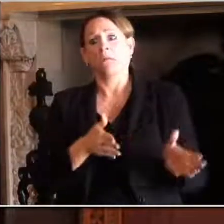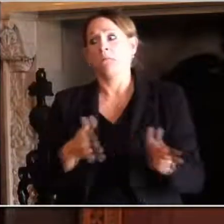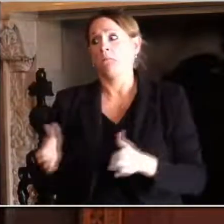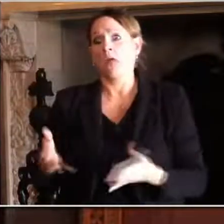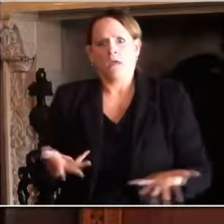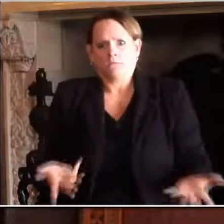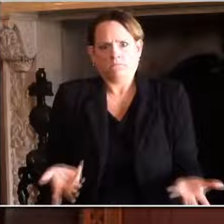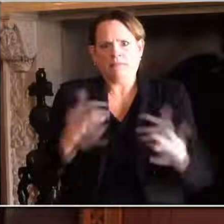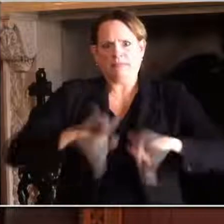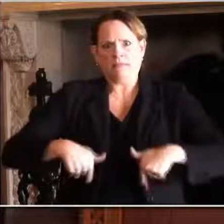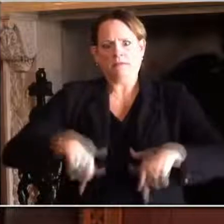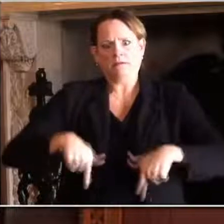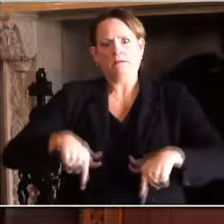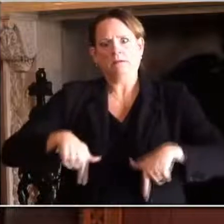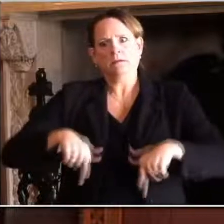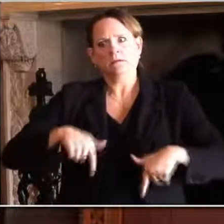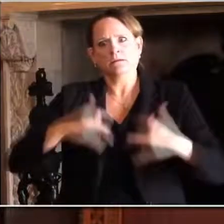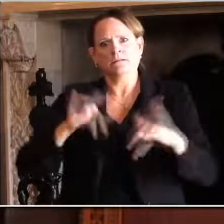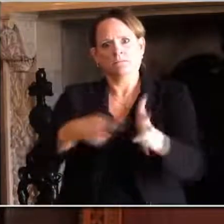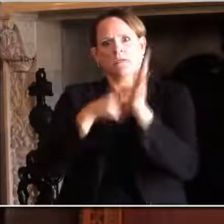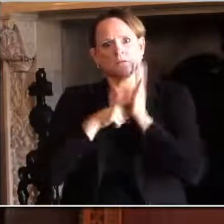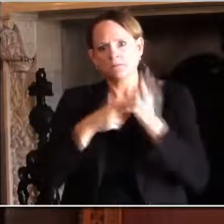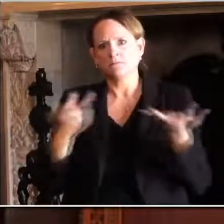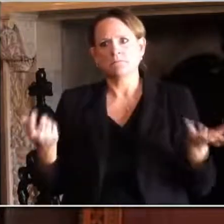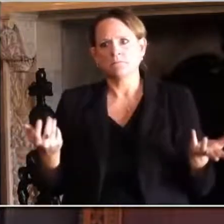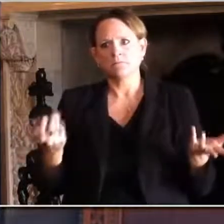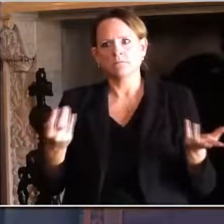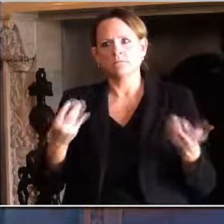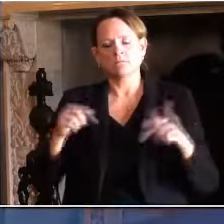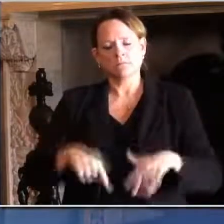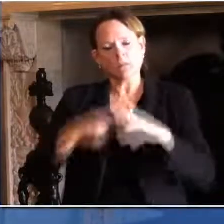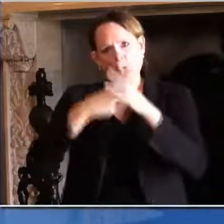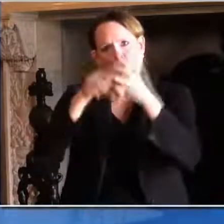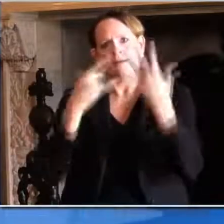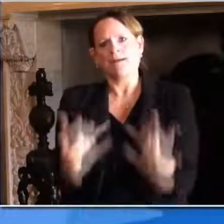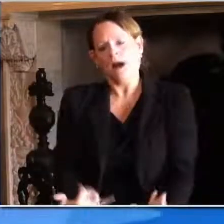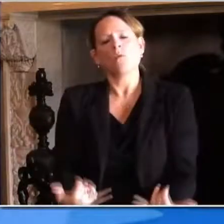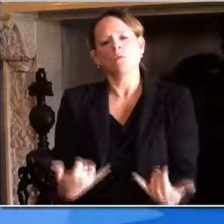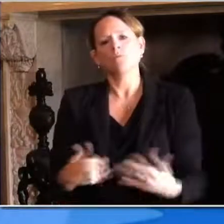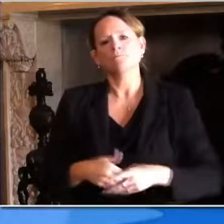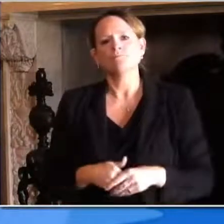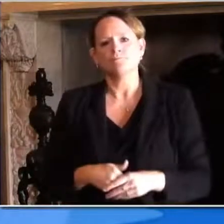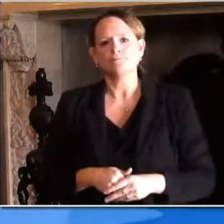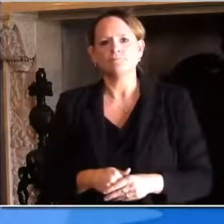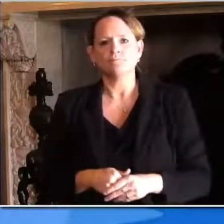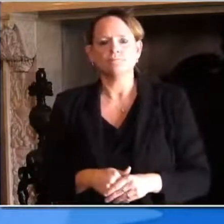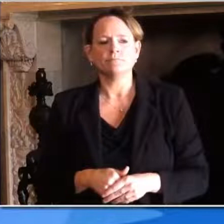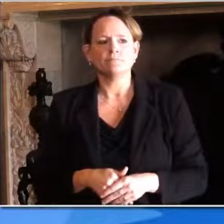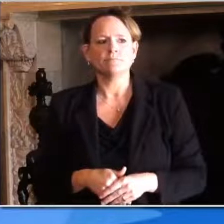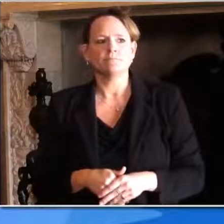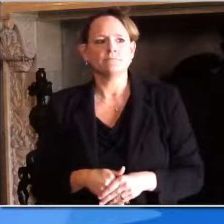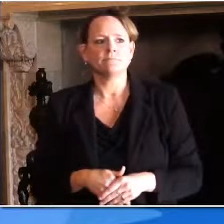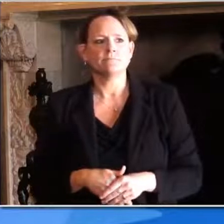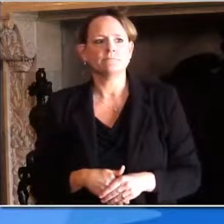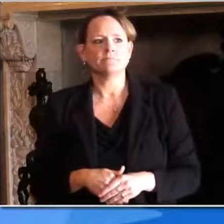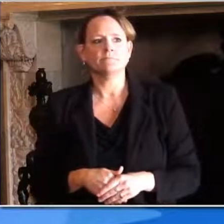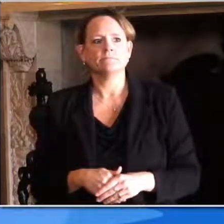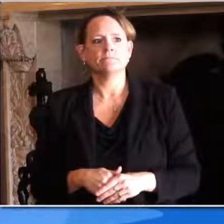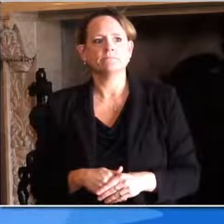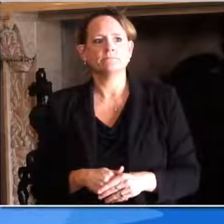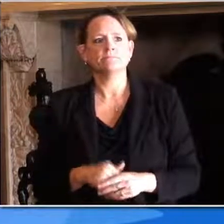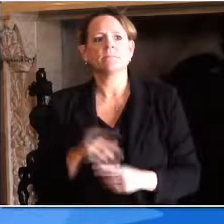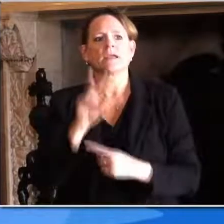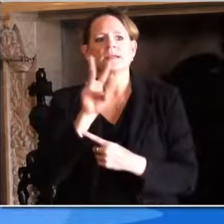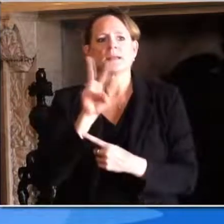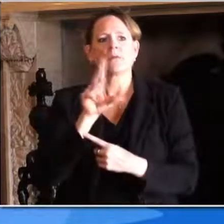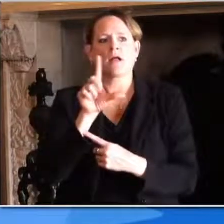wearing a mask now, you should be wearing a mask. Thank you, Ryan. Now to Kia Murray from WLUK in